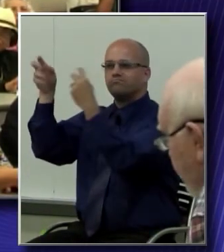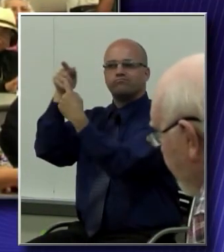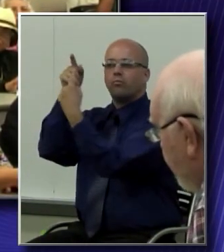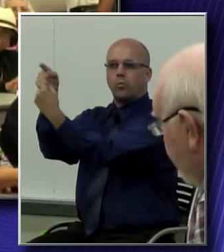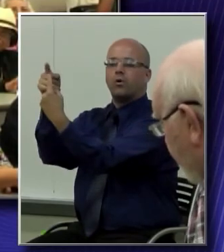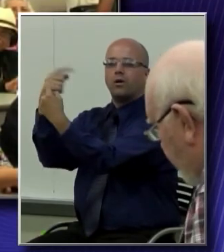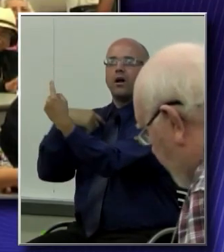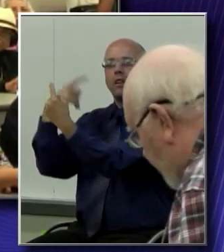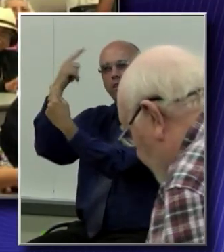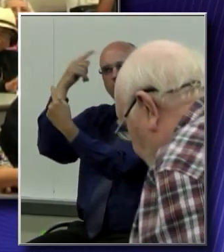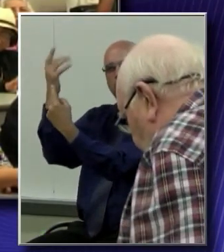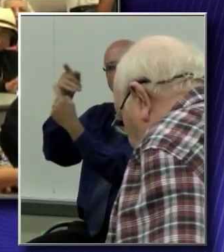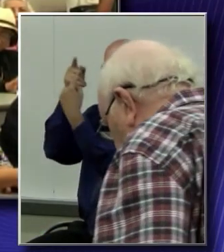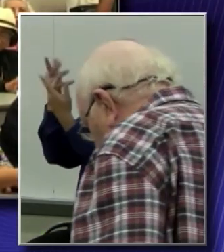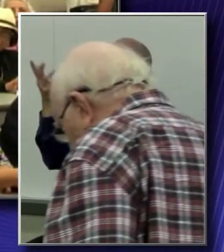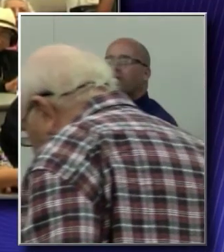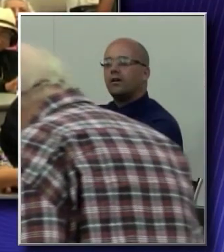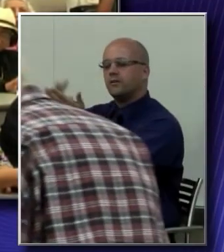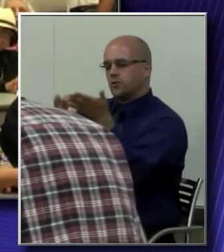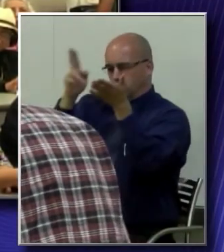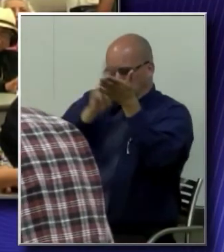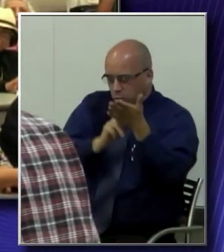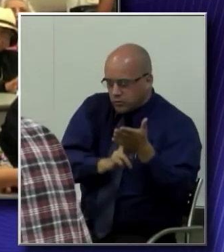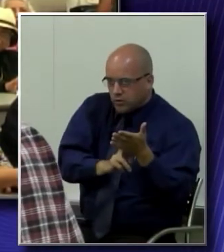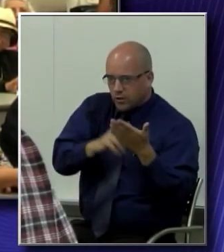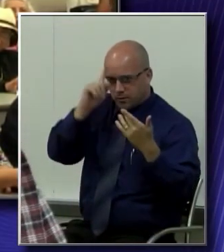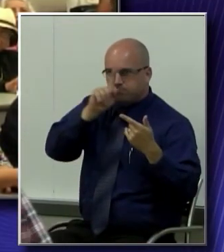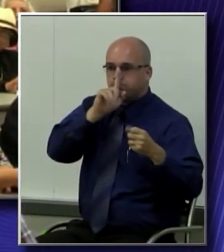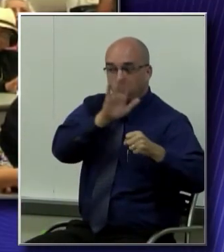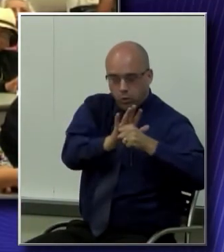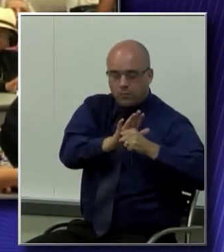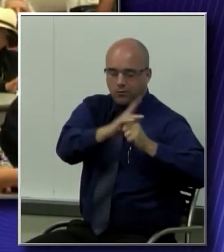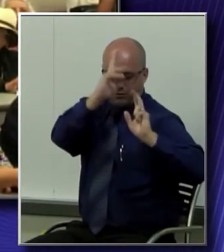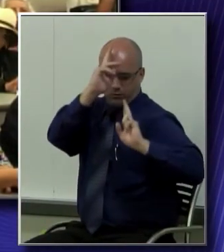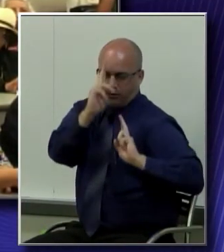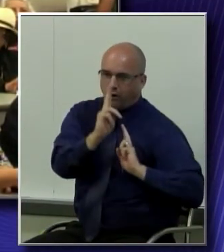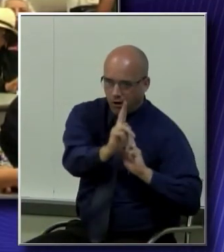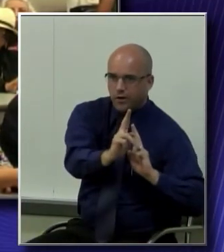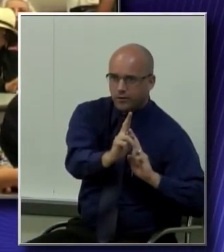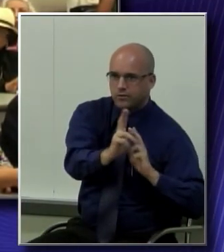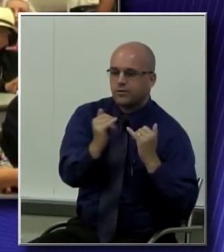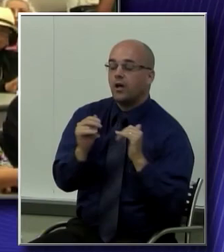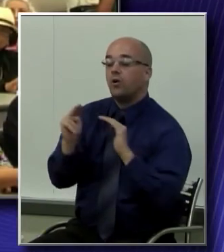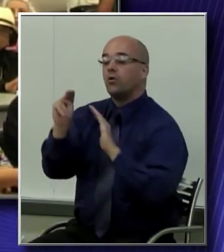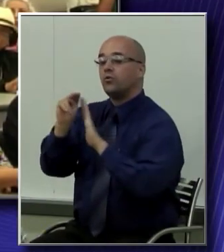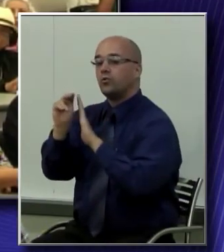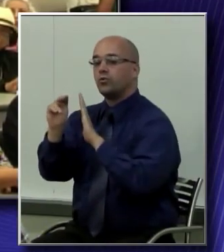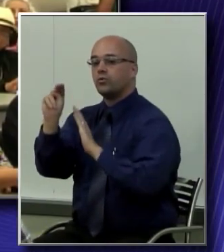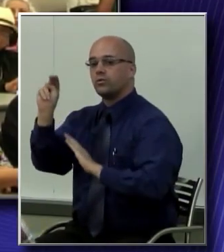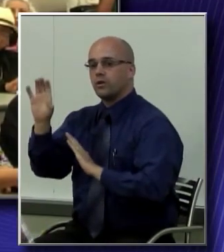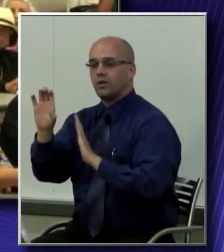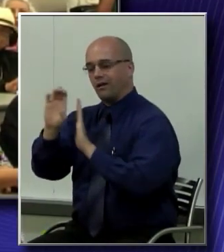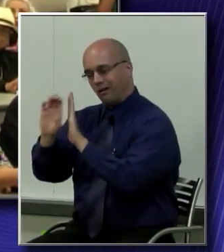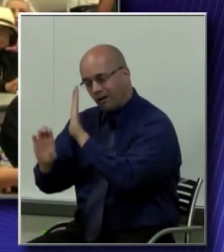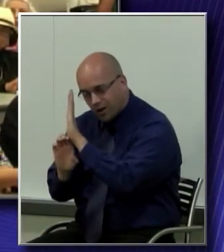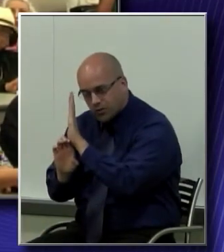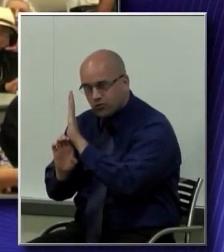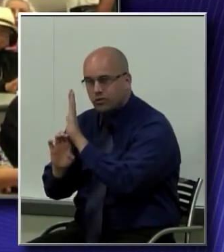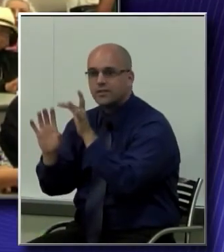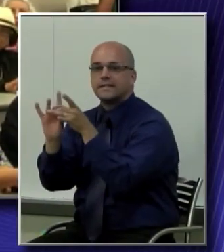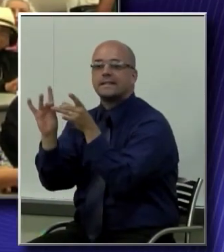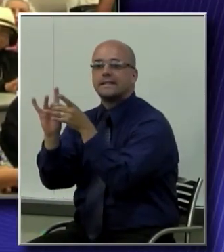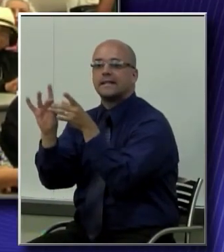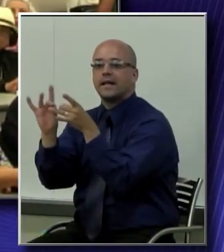honoring the contract. Article 9, Section 9 of the North Carolina Constitution creates a social contract between